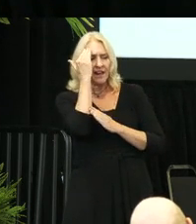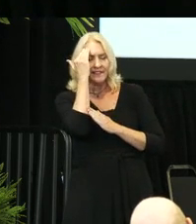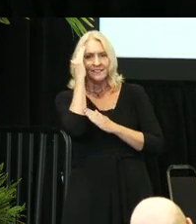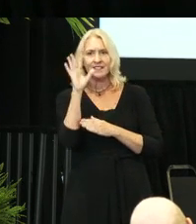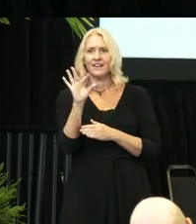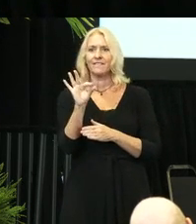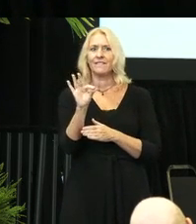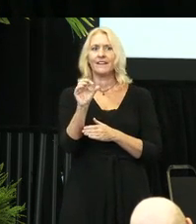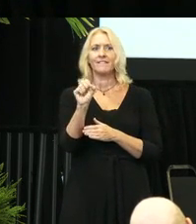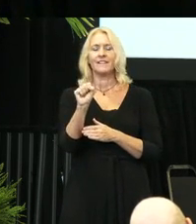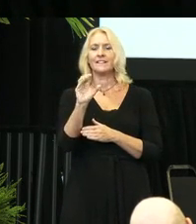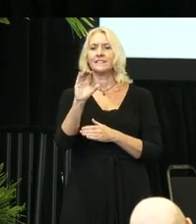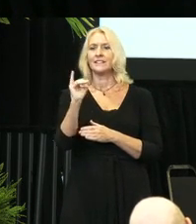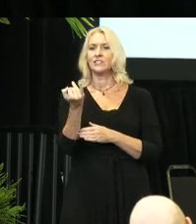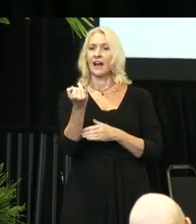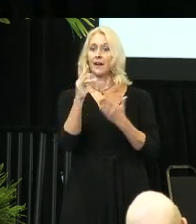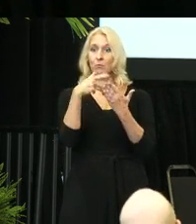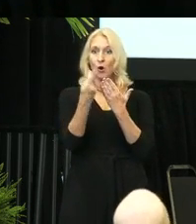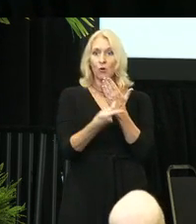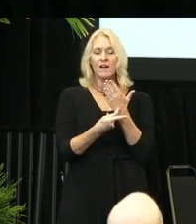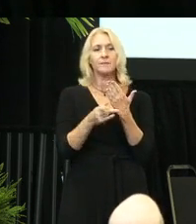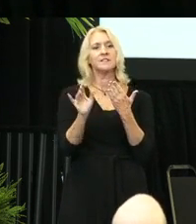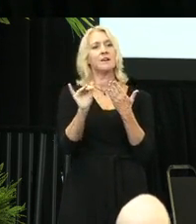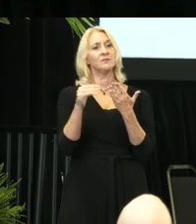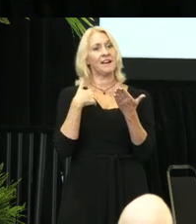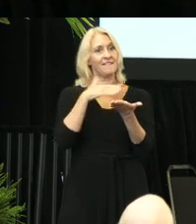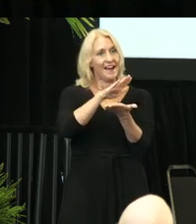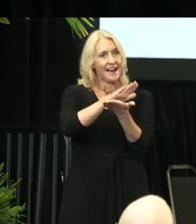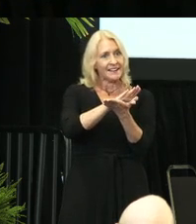providing academic and career advising.